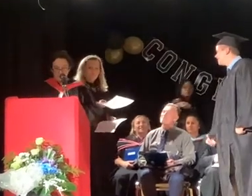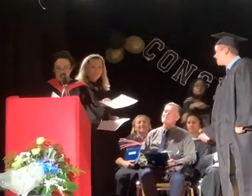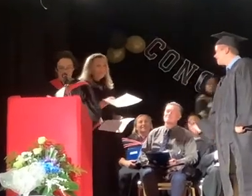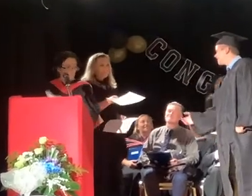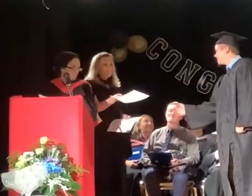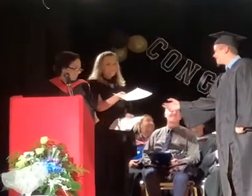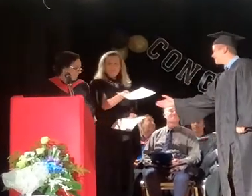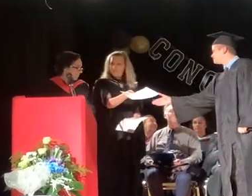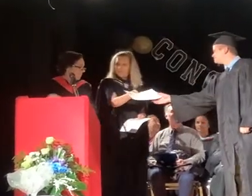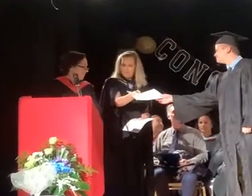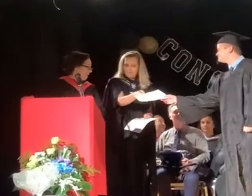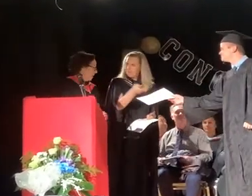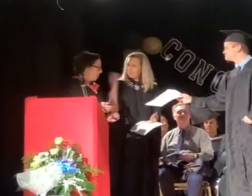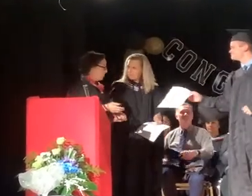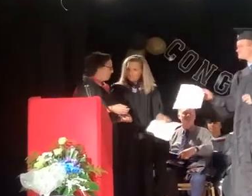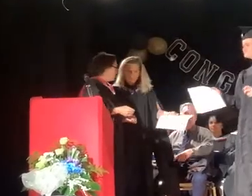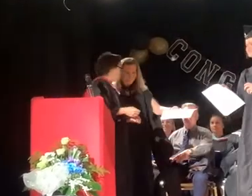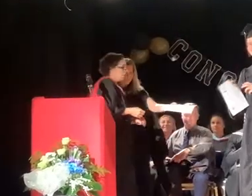volunteerism.